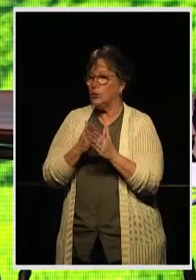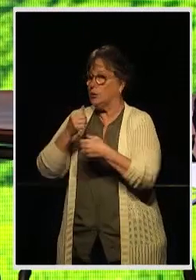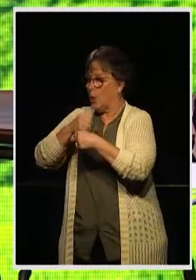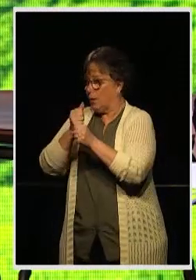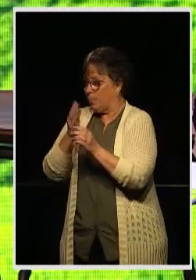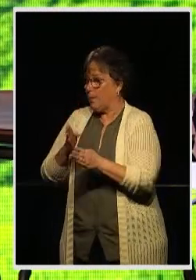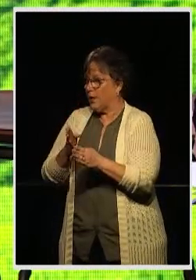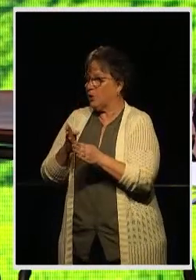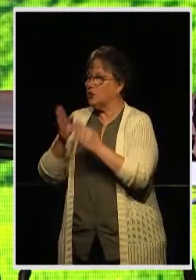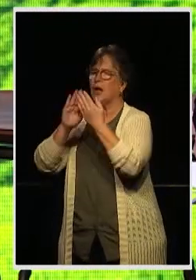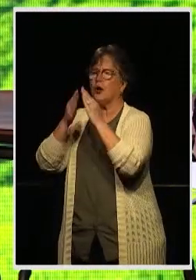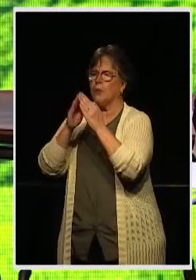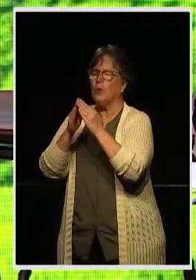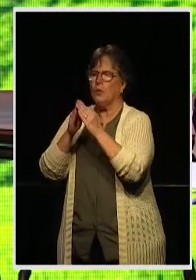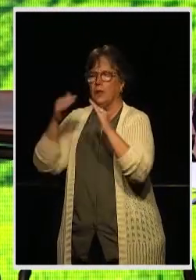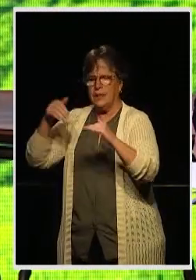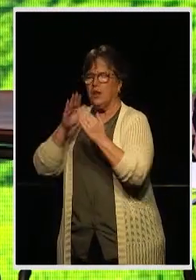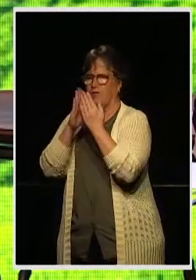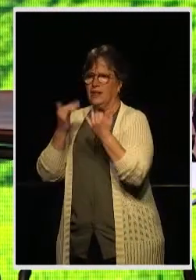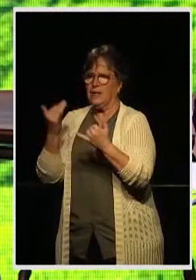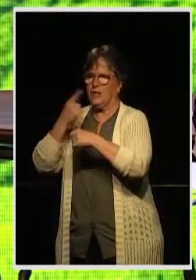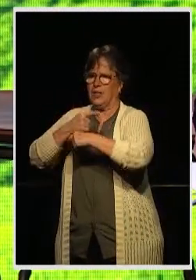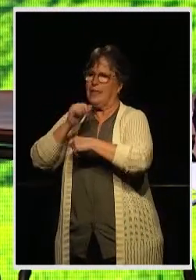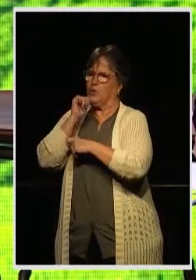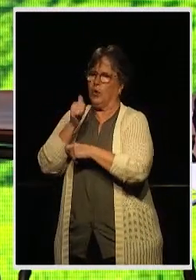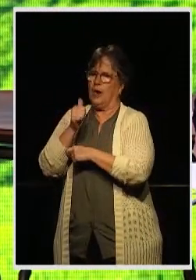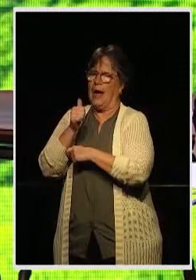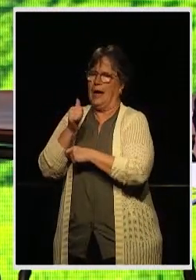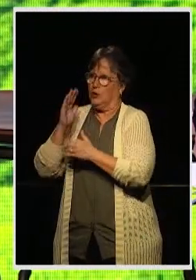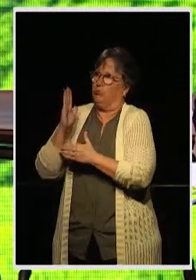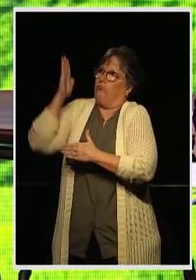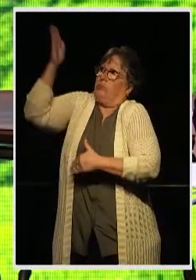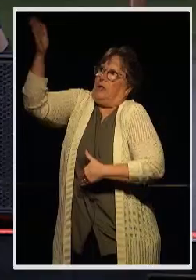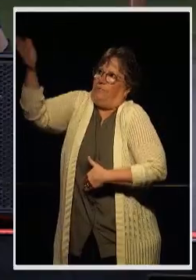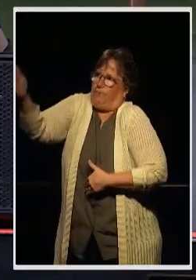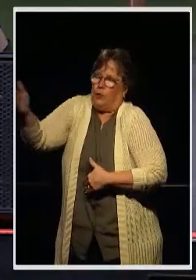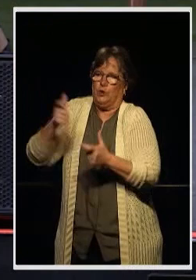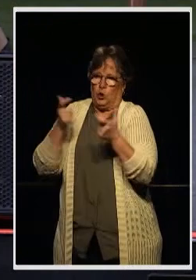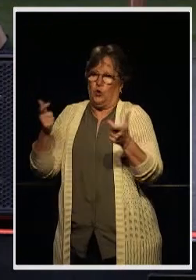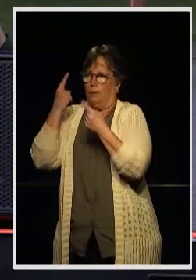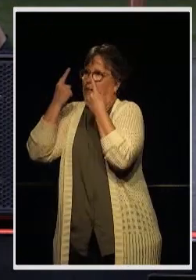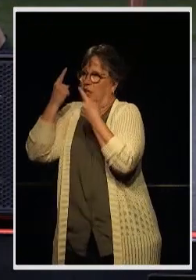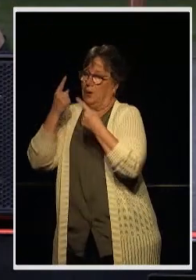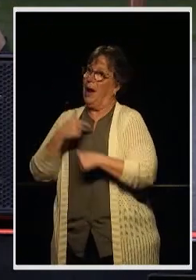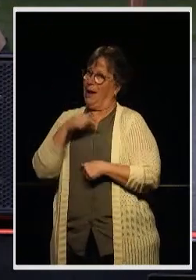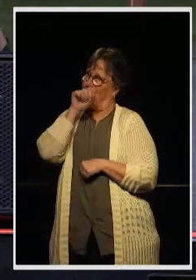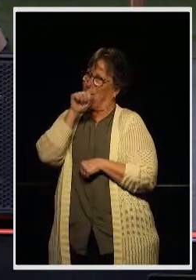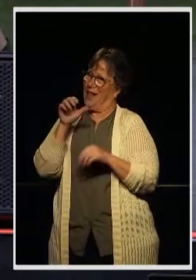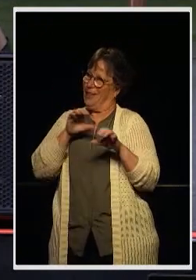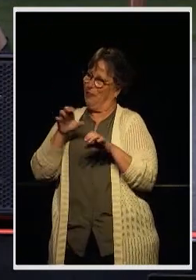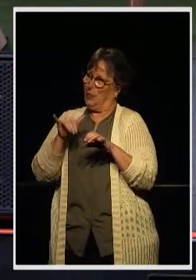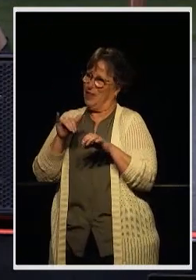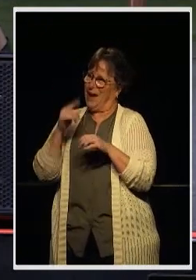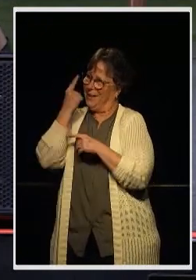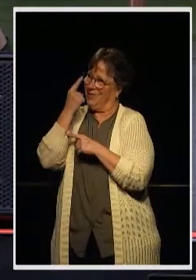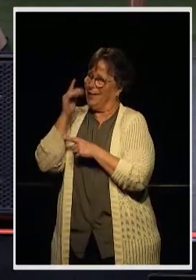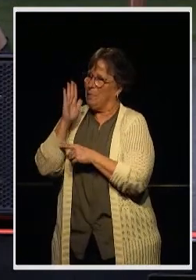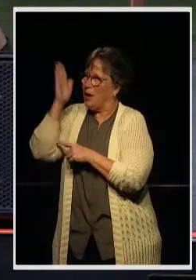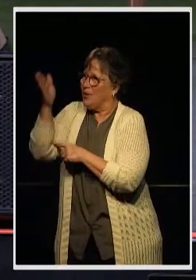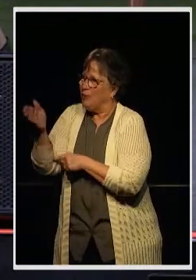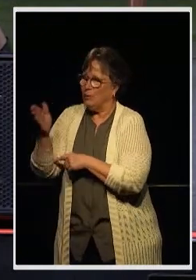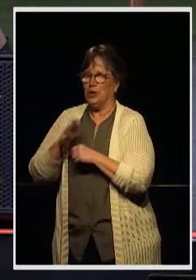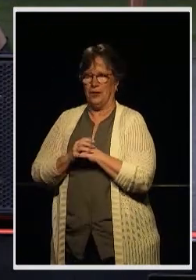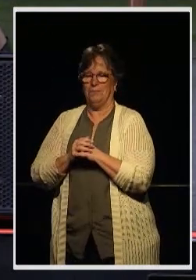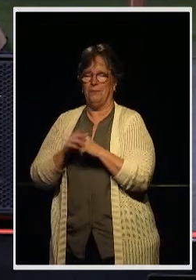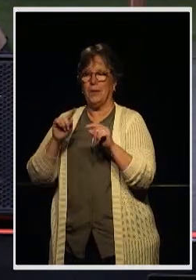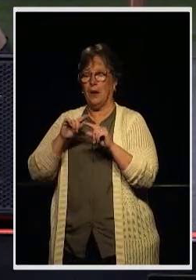today, so that we don't get too far out into the future, even though I love thinking about the future. That's great. Now, we have a whole room